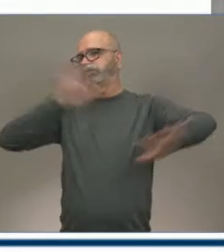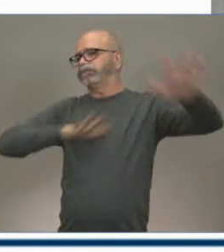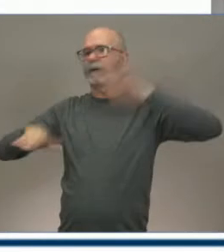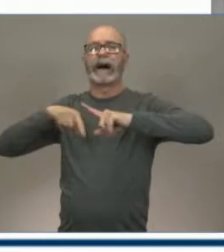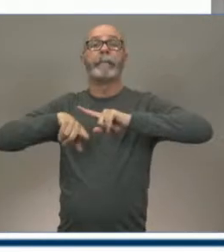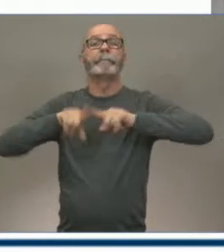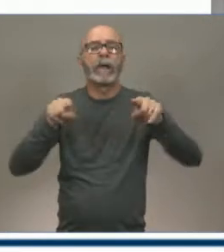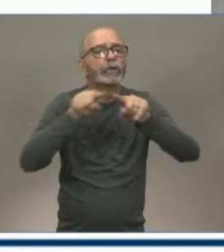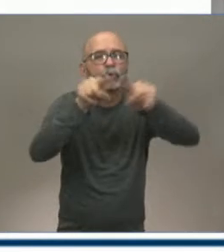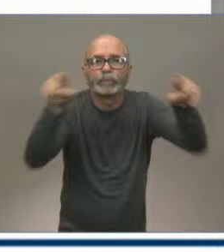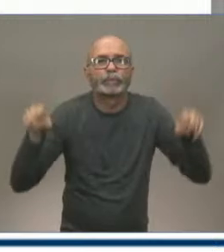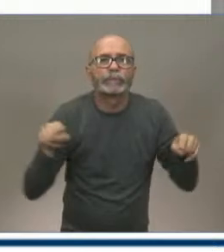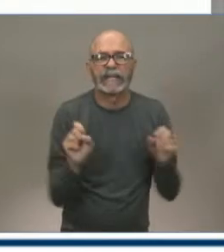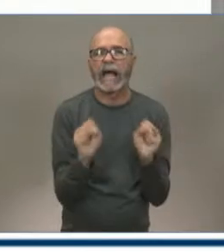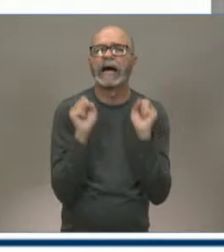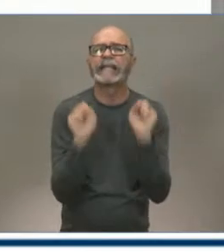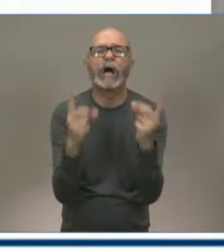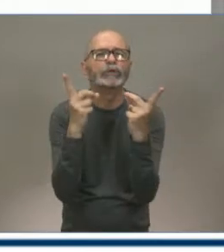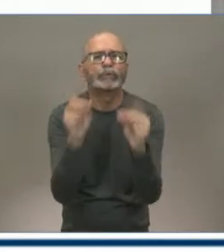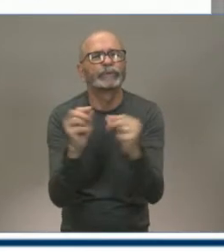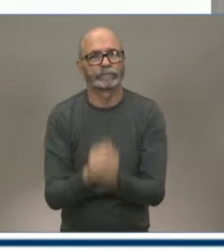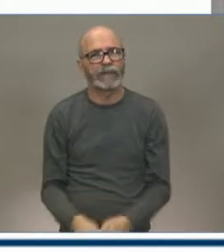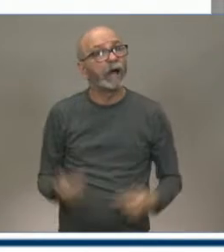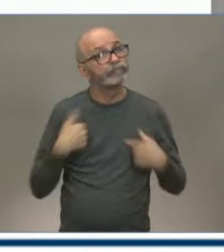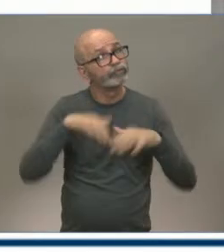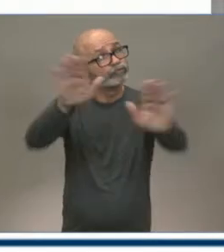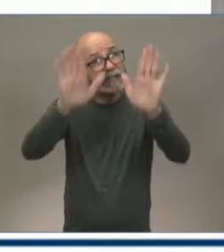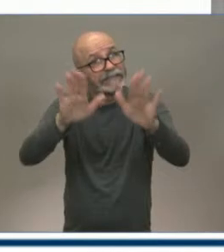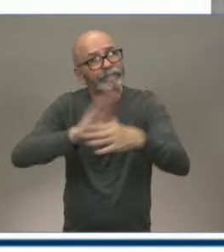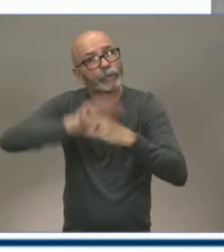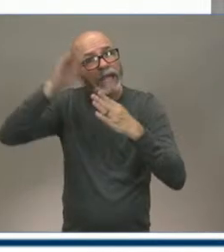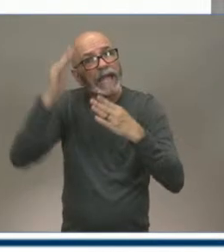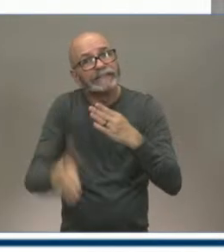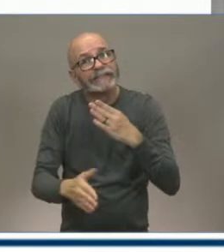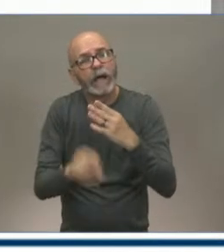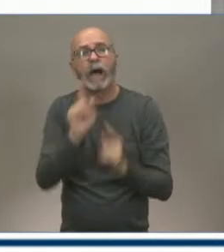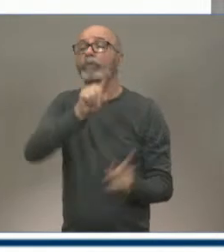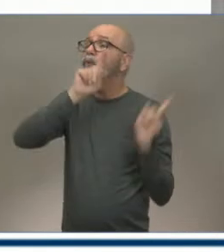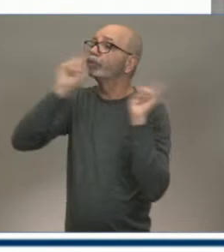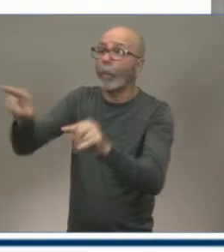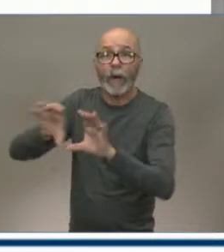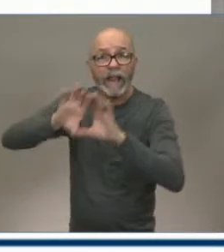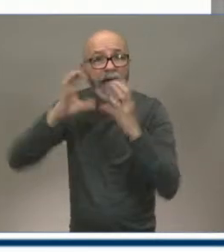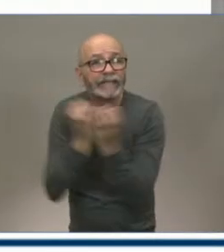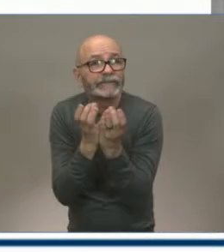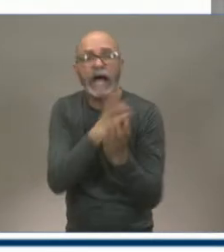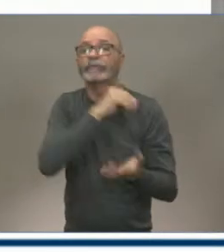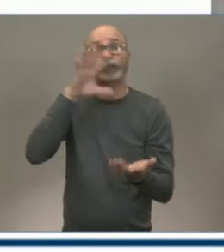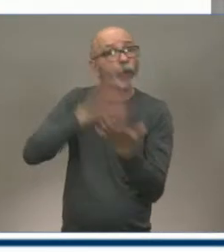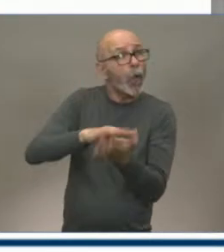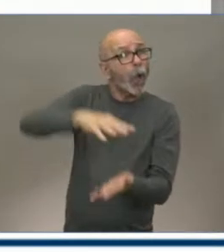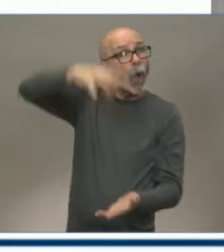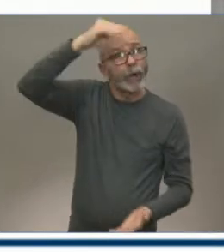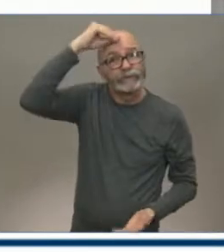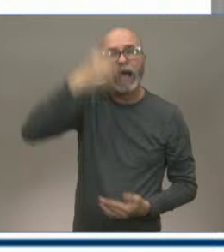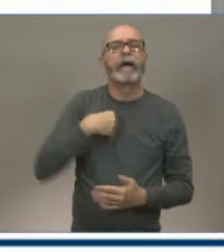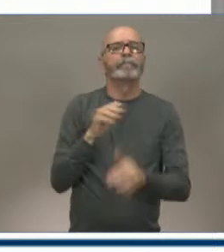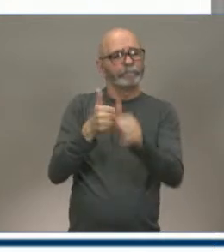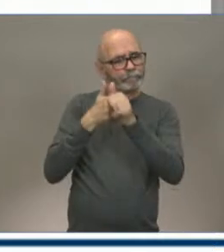weekend. Get back to class, keep learning, keep following the protocols, stay safe, and be kind.